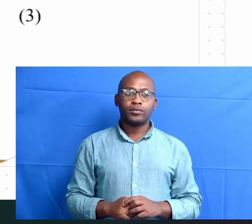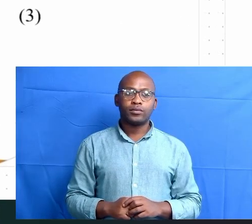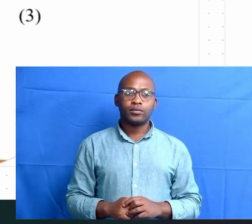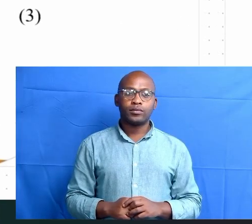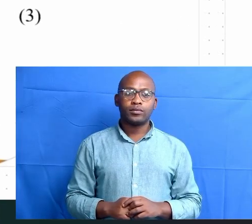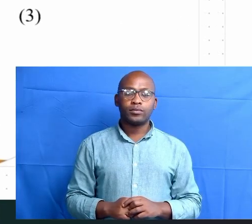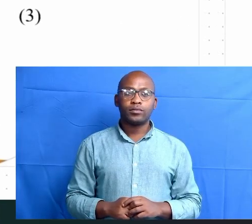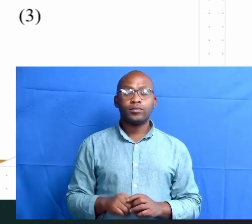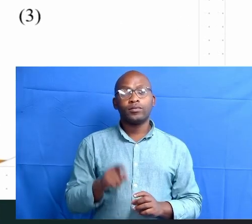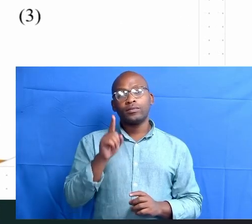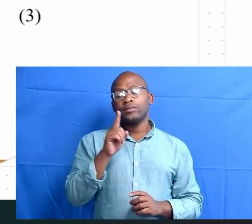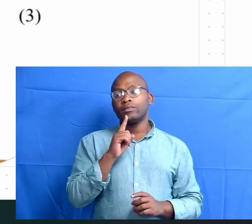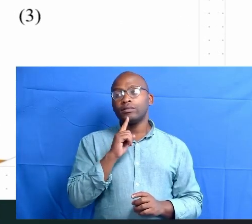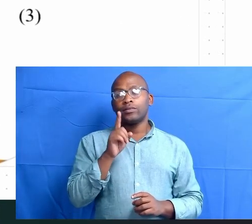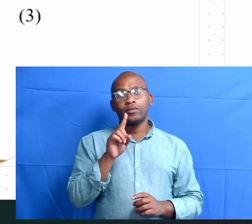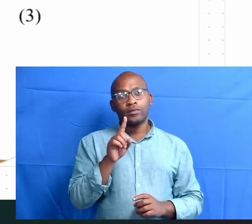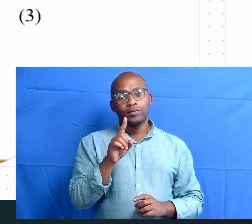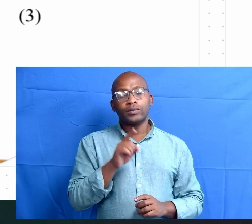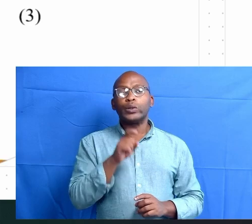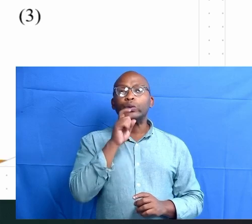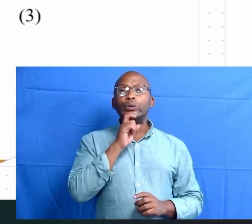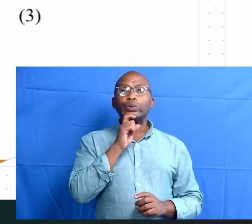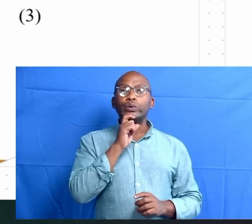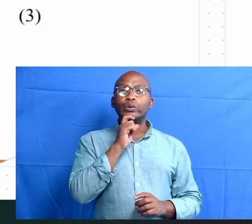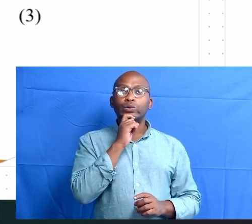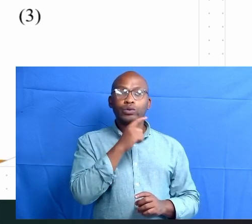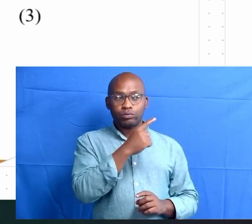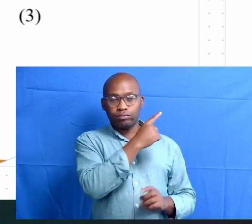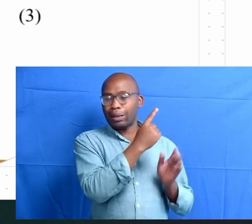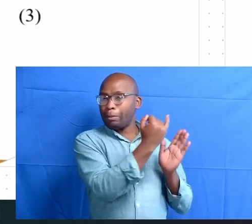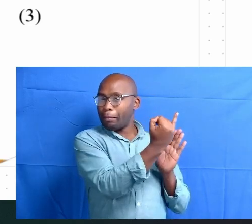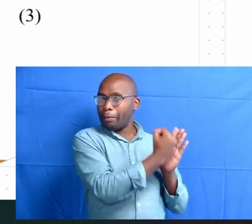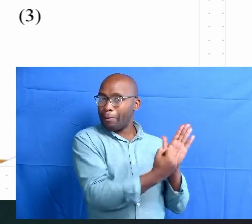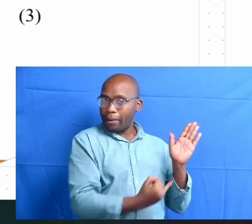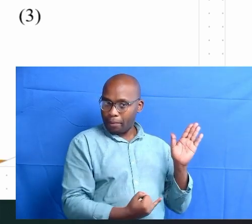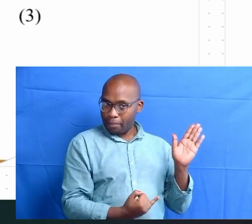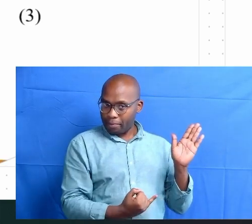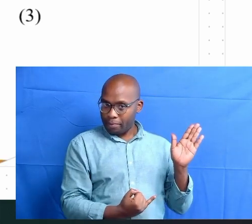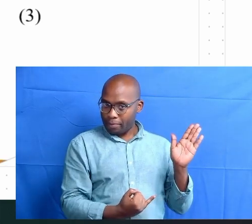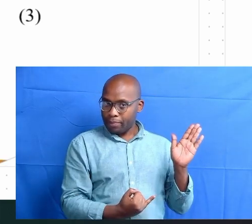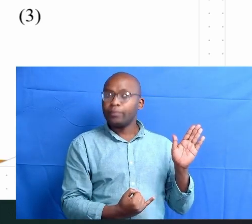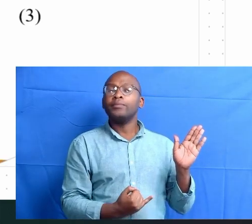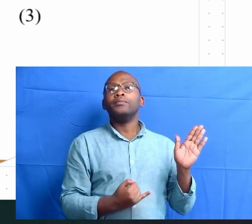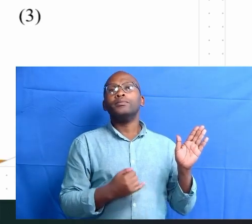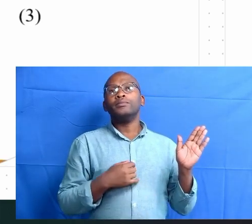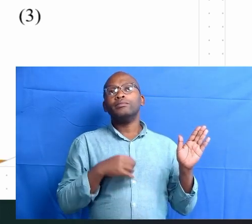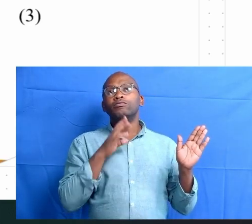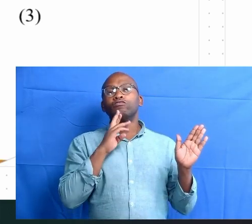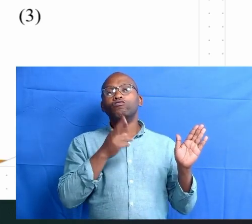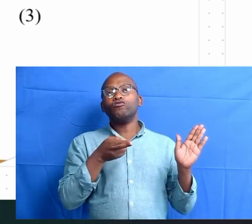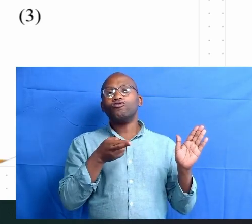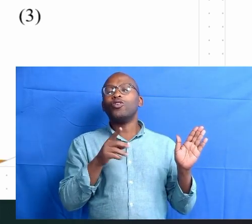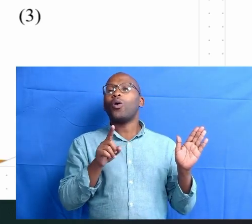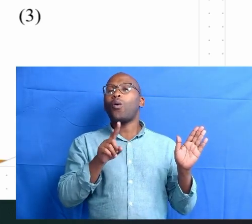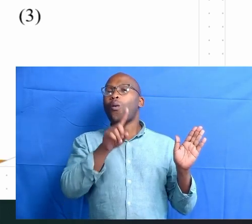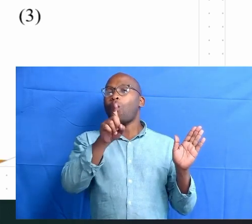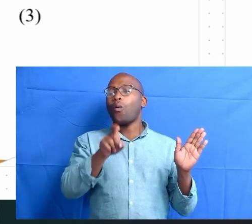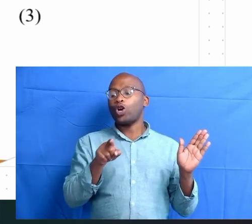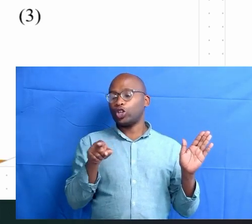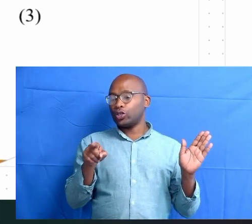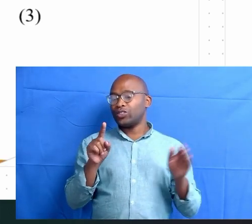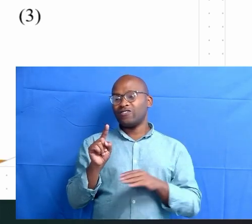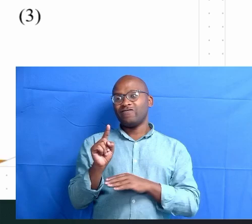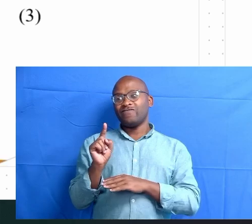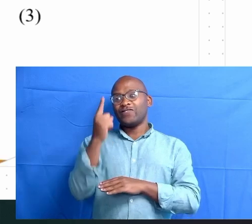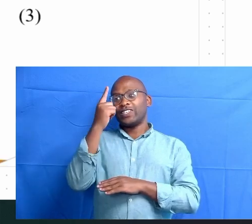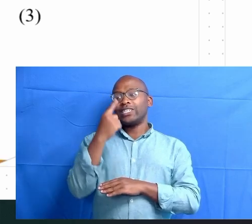okay, use the above map of South Africa to answer the questions. The question number